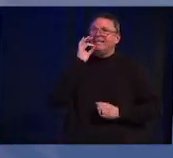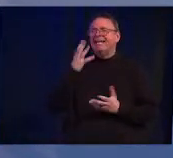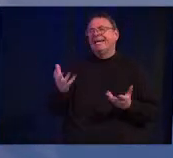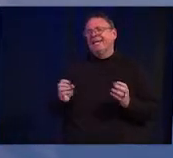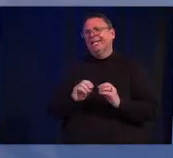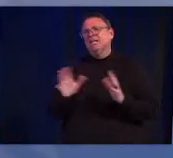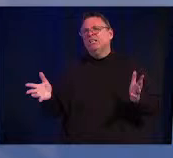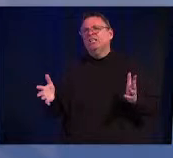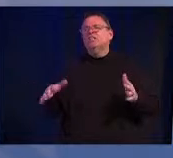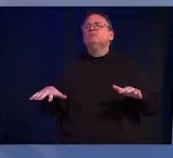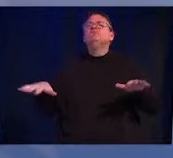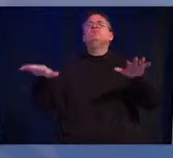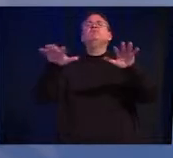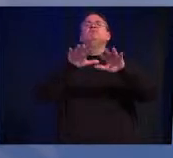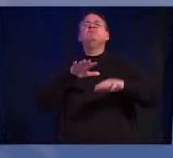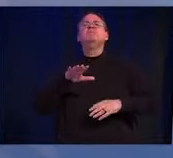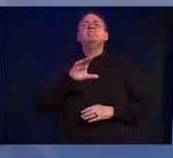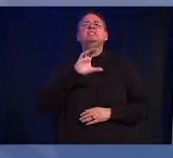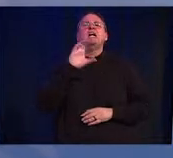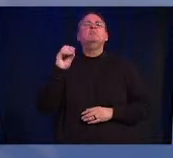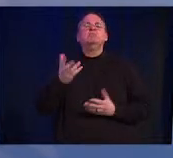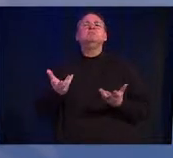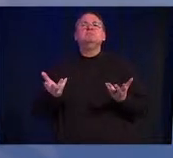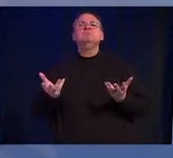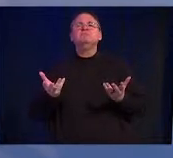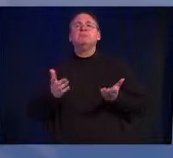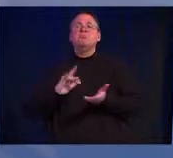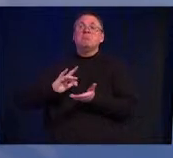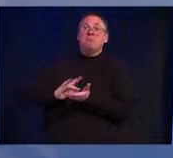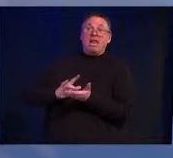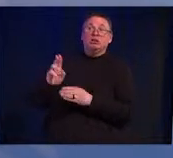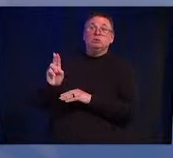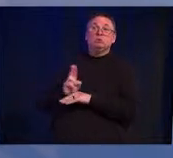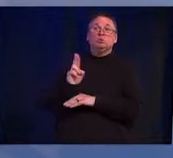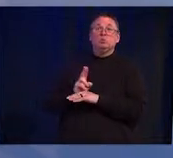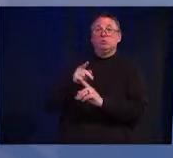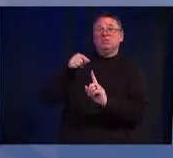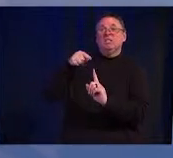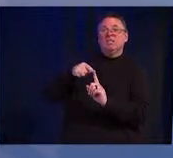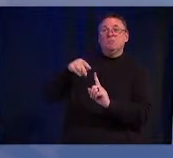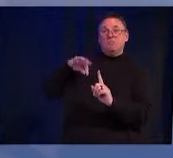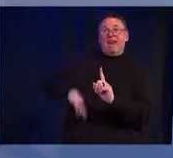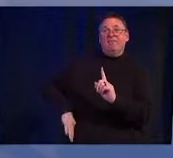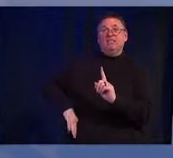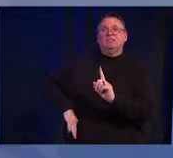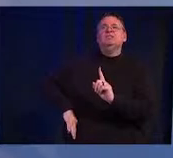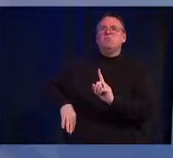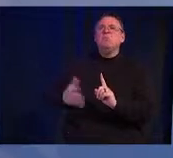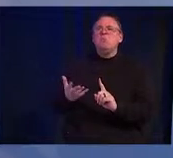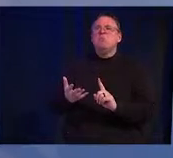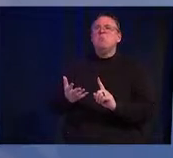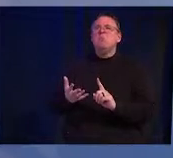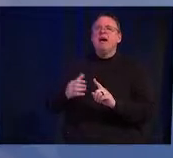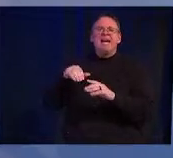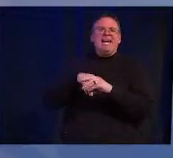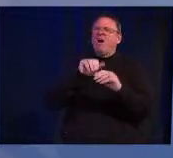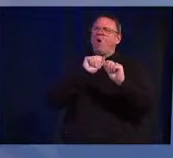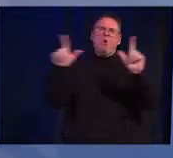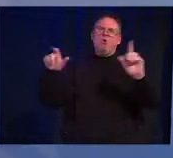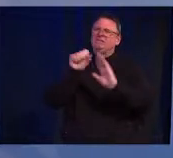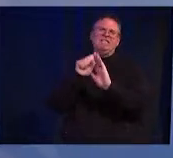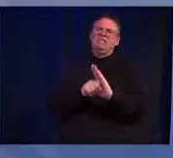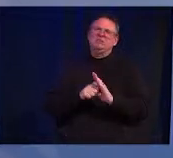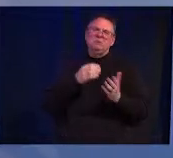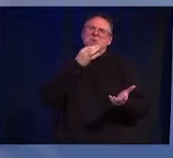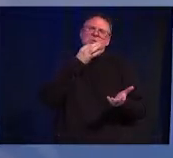the country, and medical use of it is probably going to be in every state sooner or later. I can tell